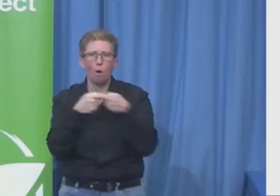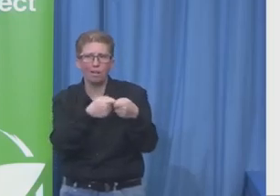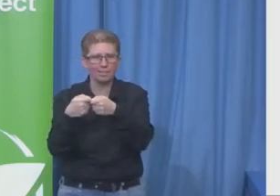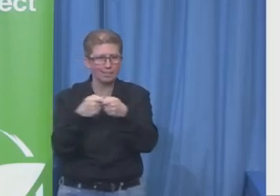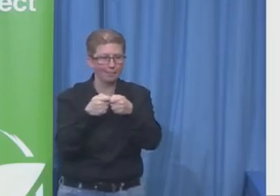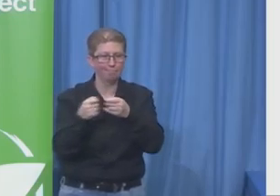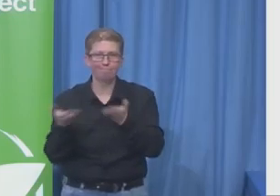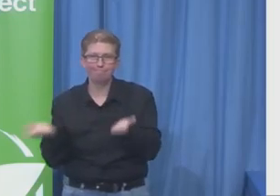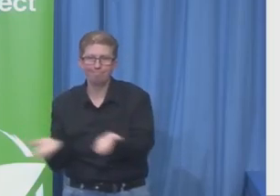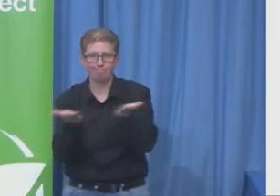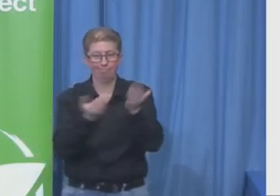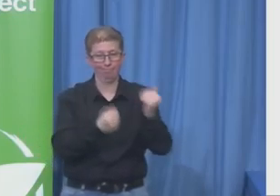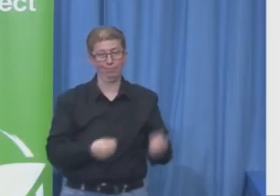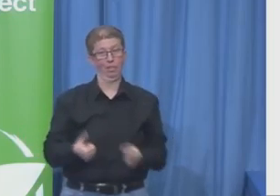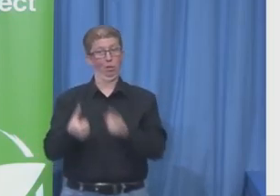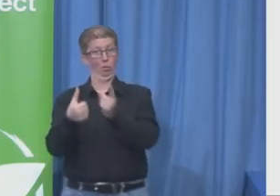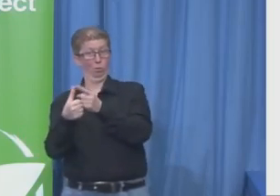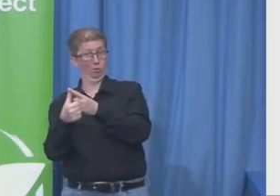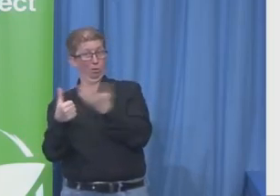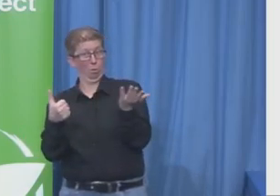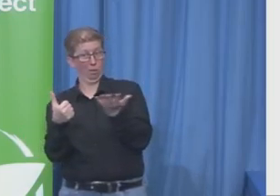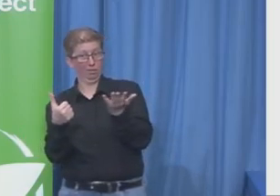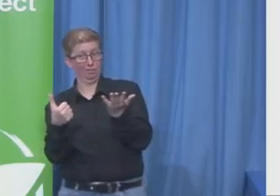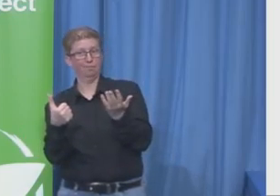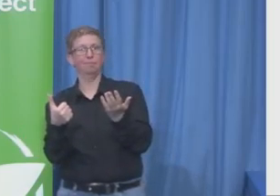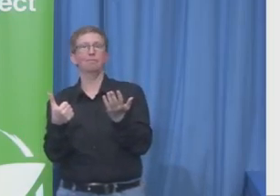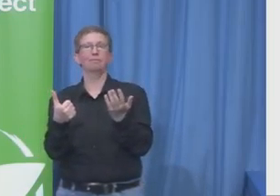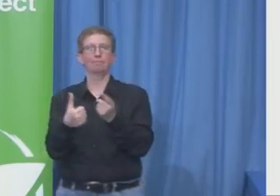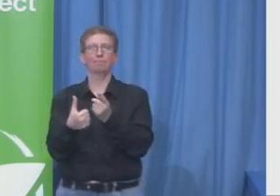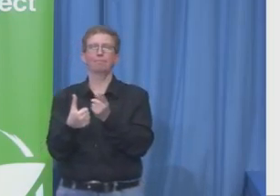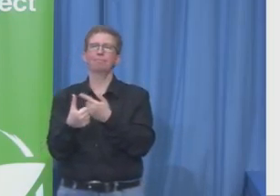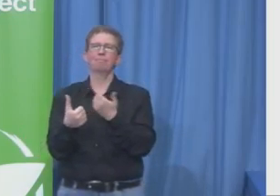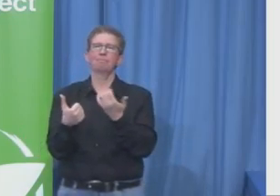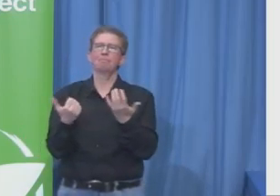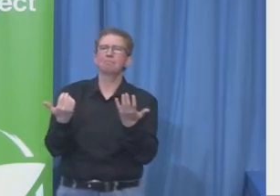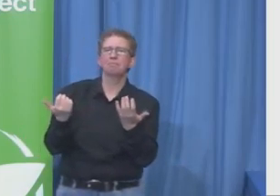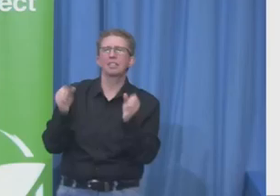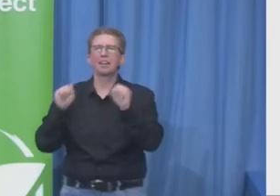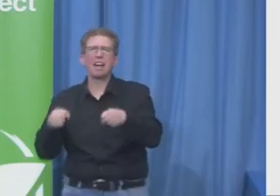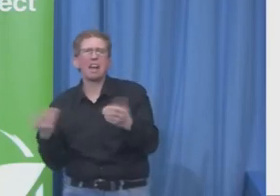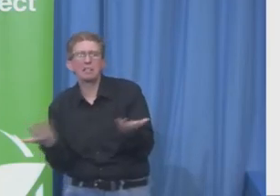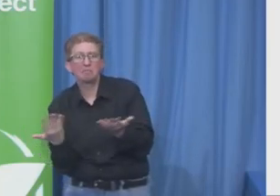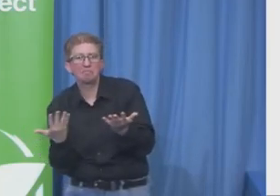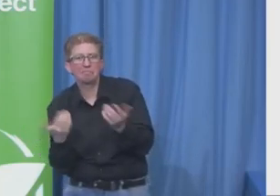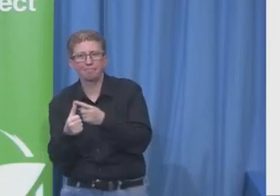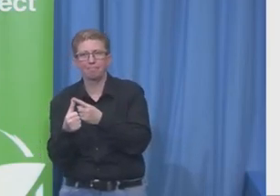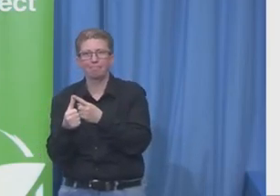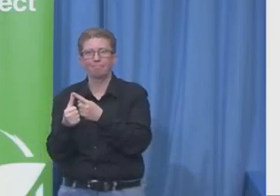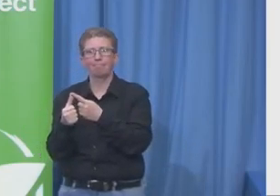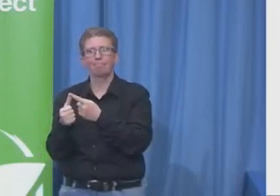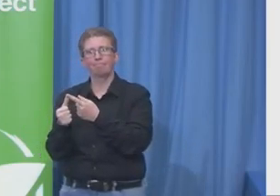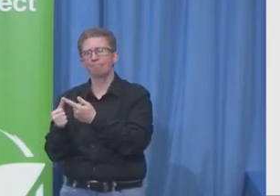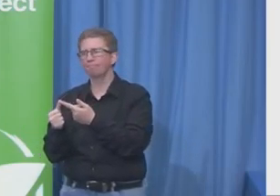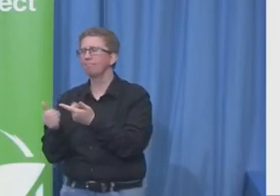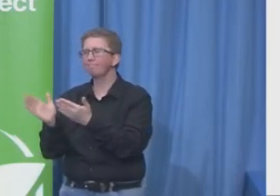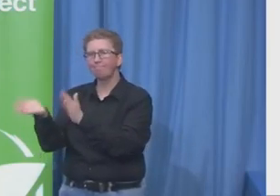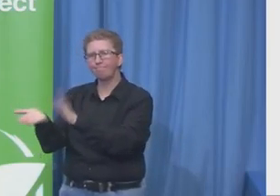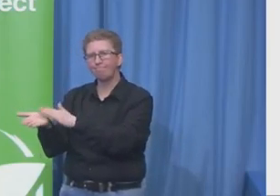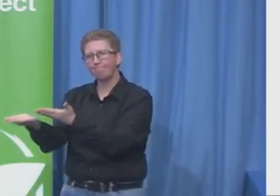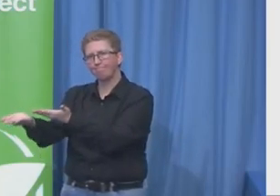is to continue to build the evidence base. So within the context of employment, the inclusion of persons with disabilities